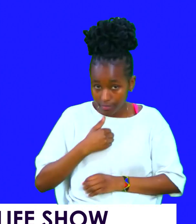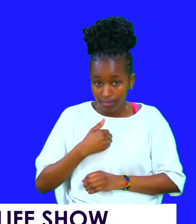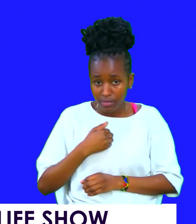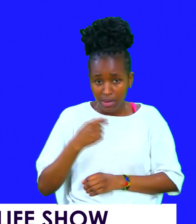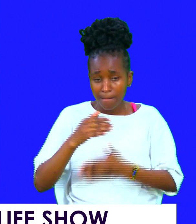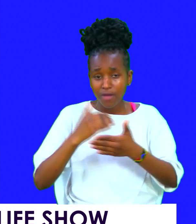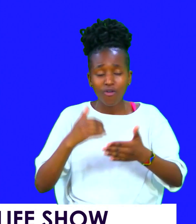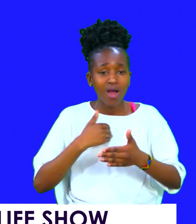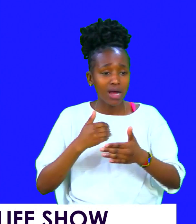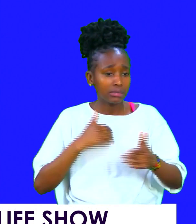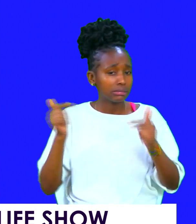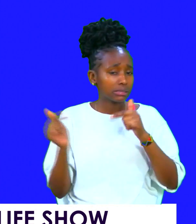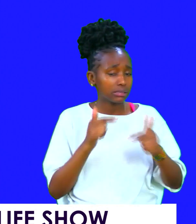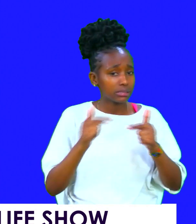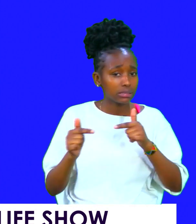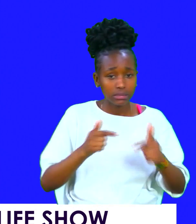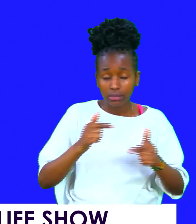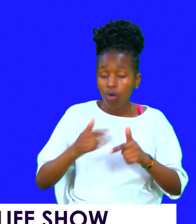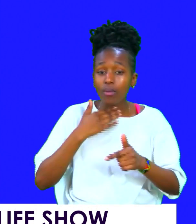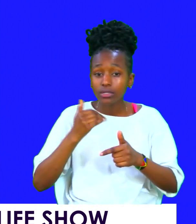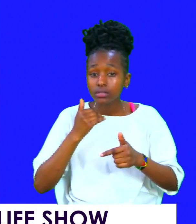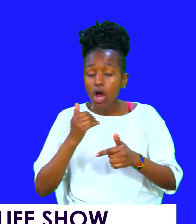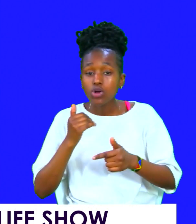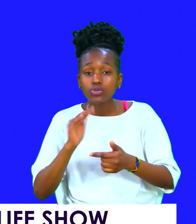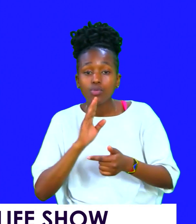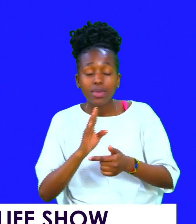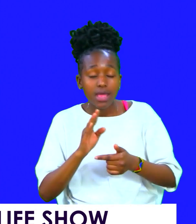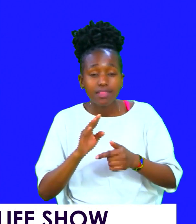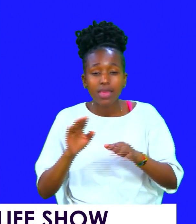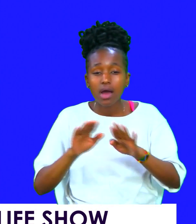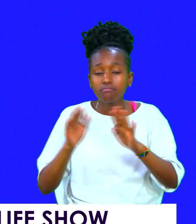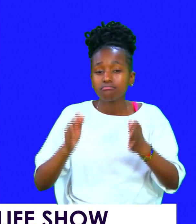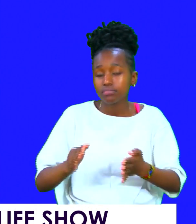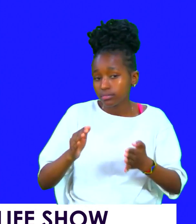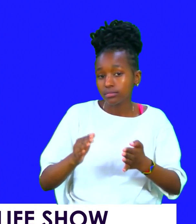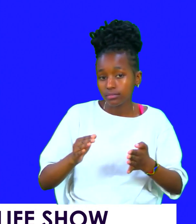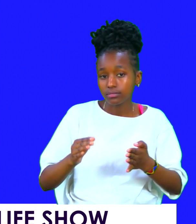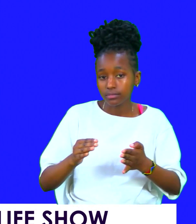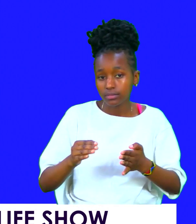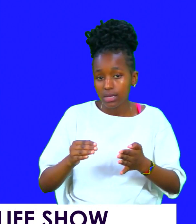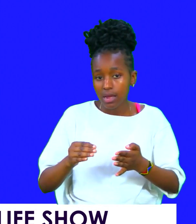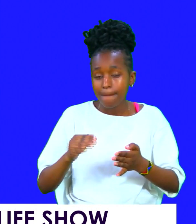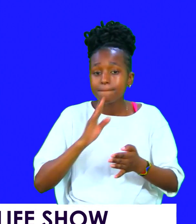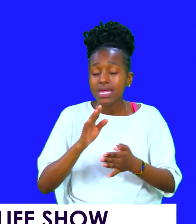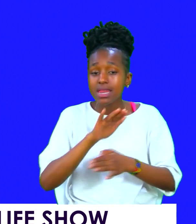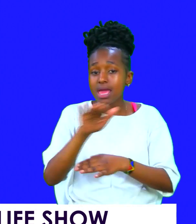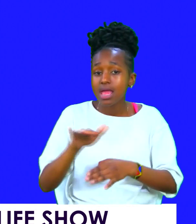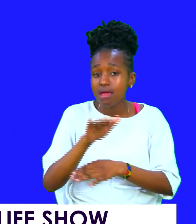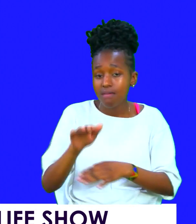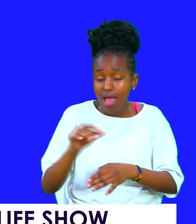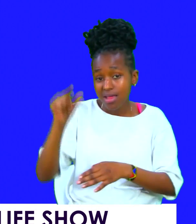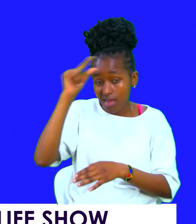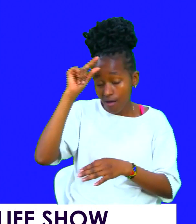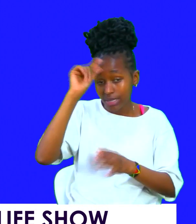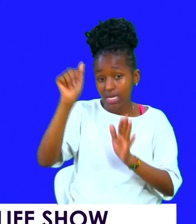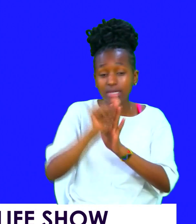jobs, to be in that, desk in that parastatal, in that government